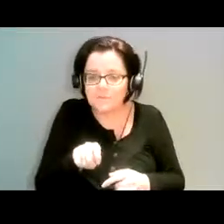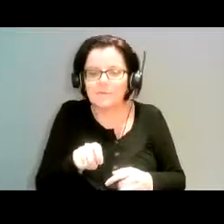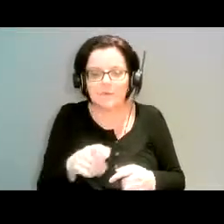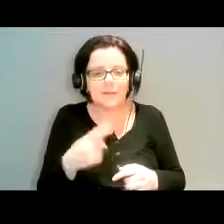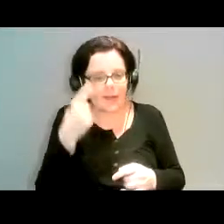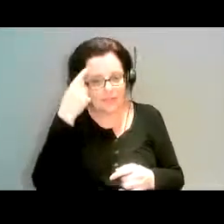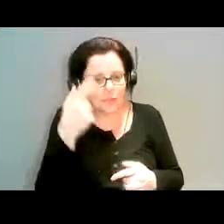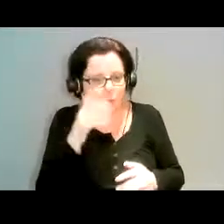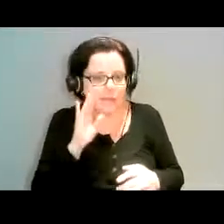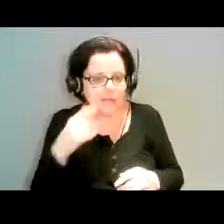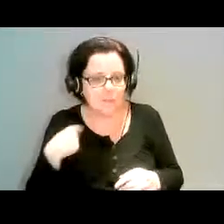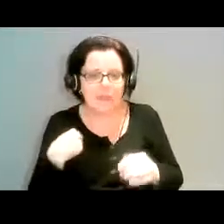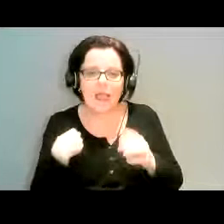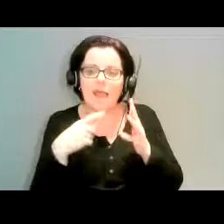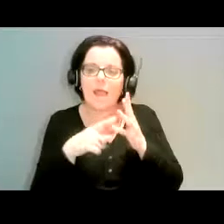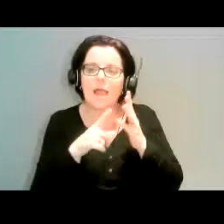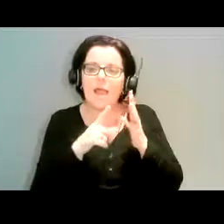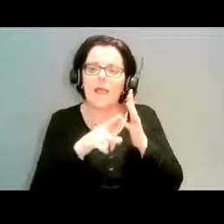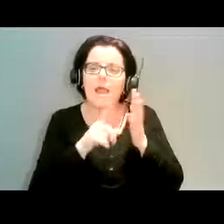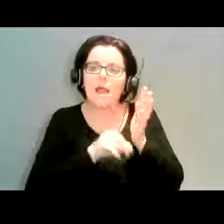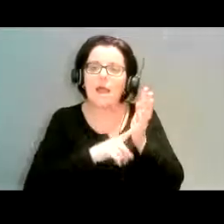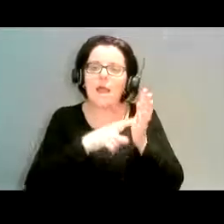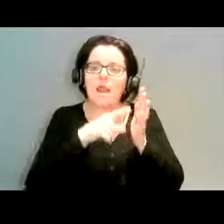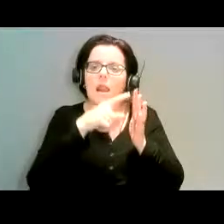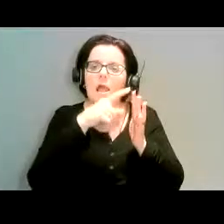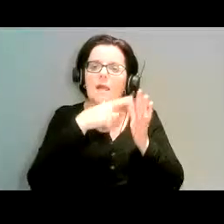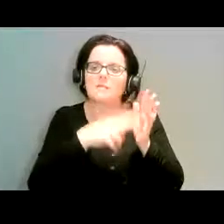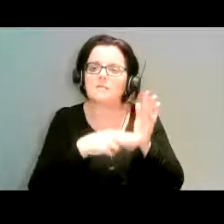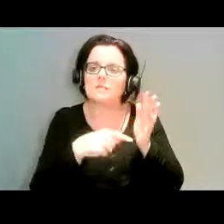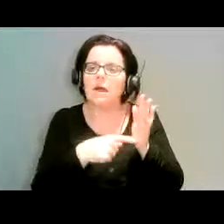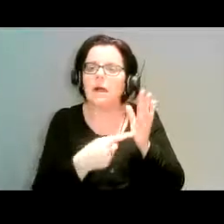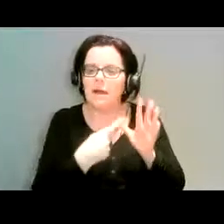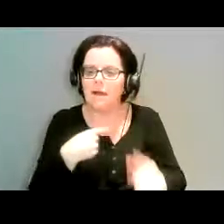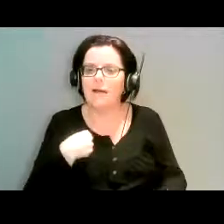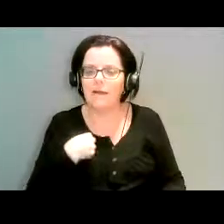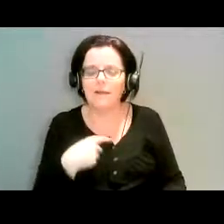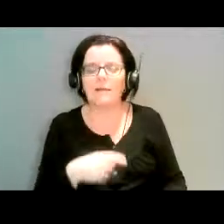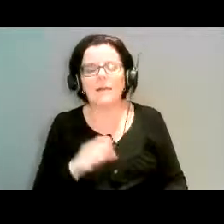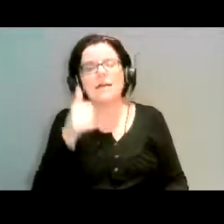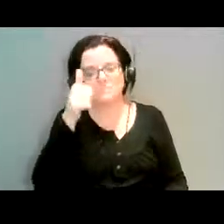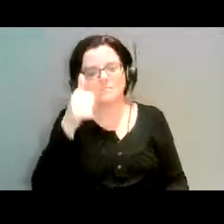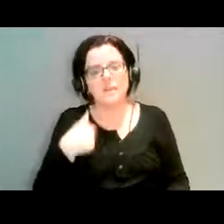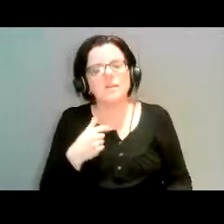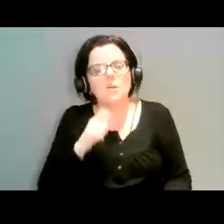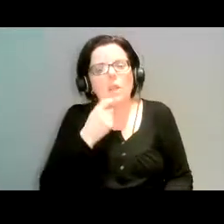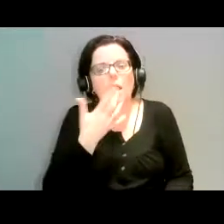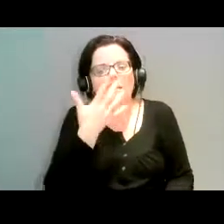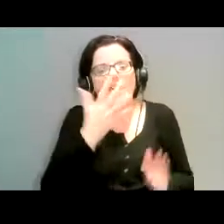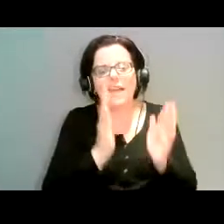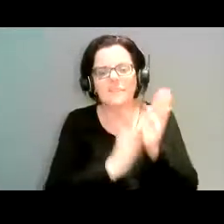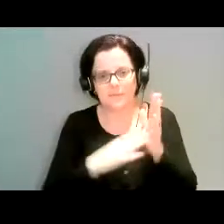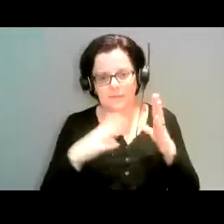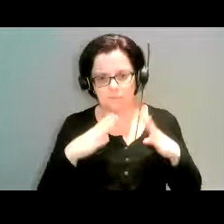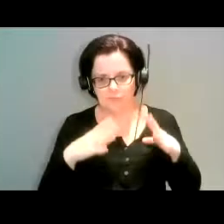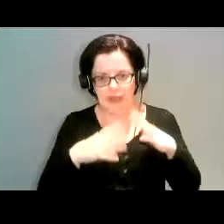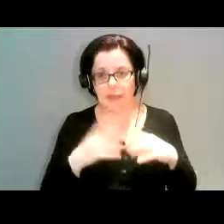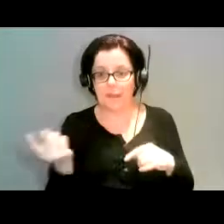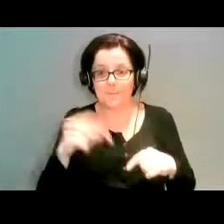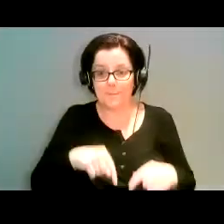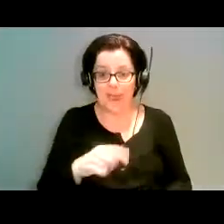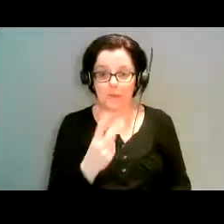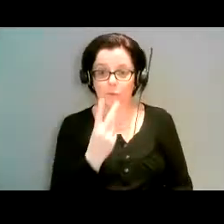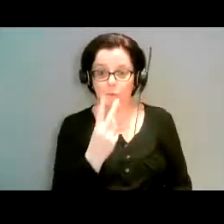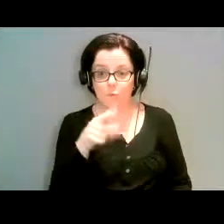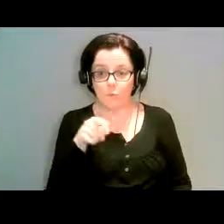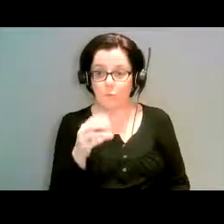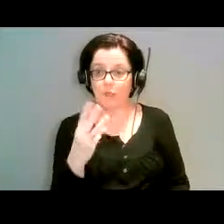me. Okay. Okay, so we're just going to take a 5-minute break. We'll come back at